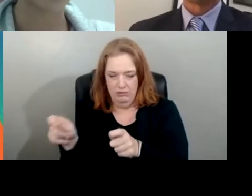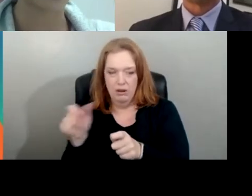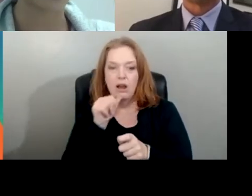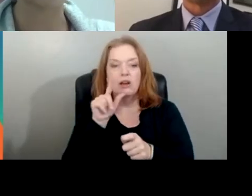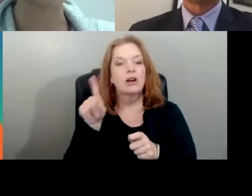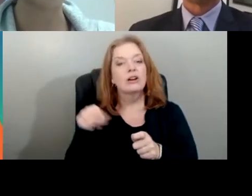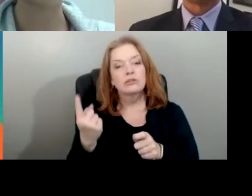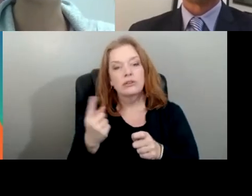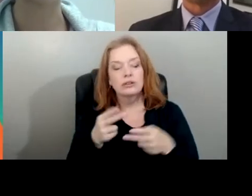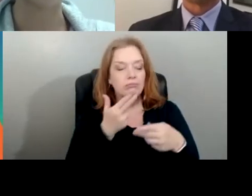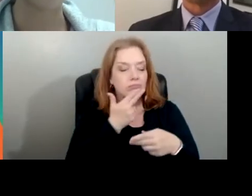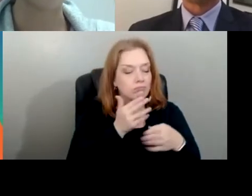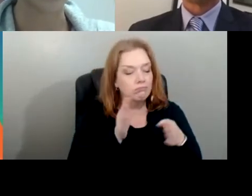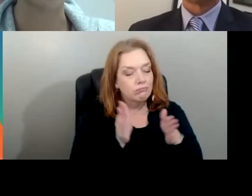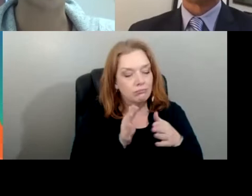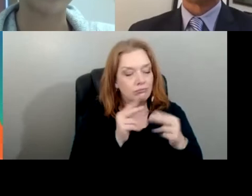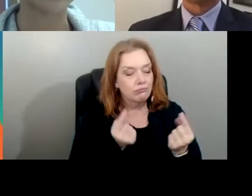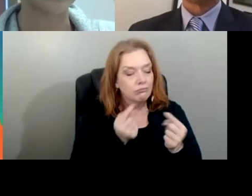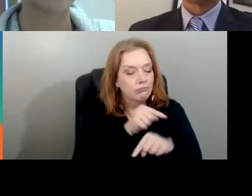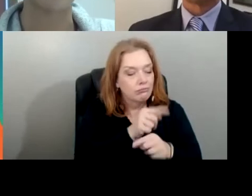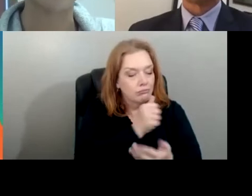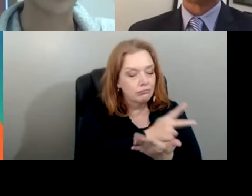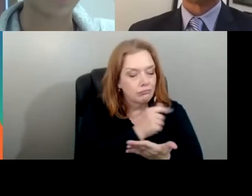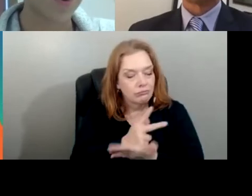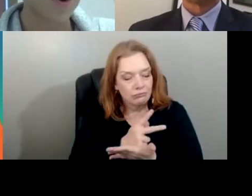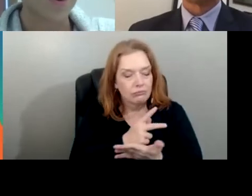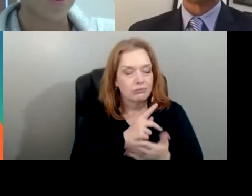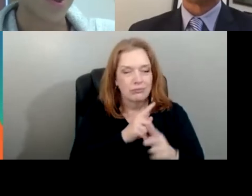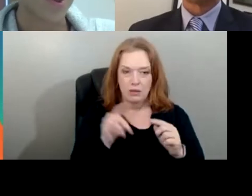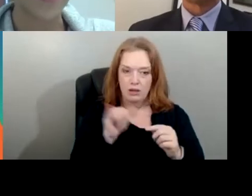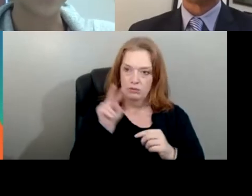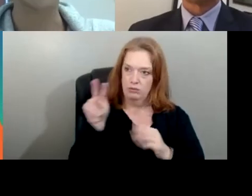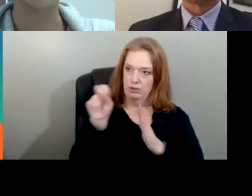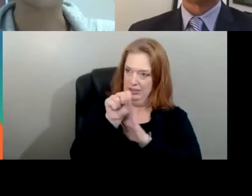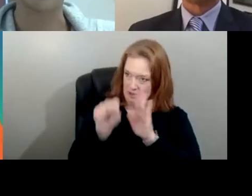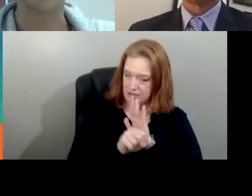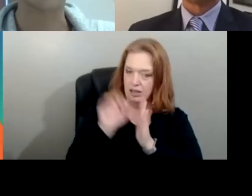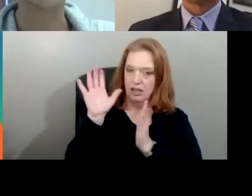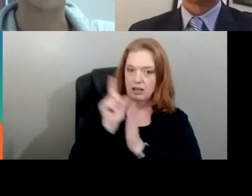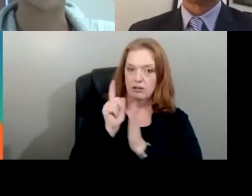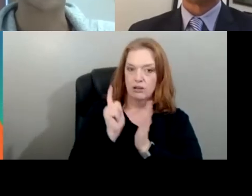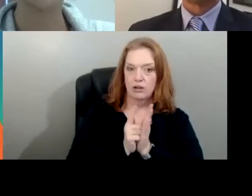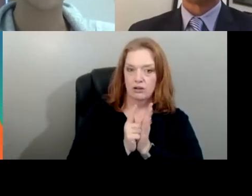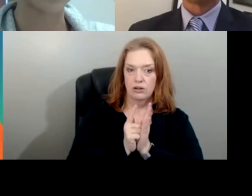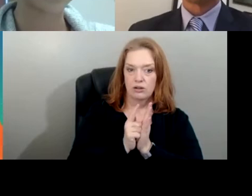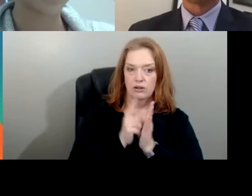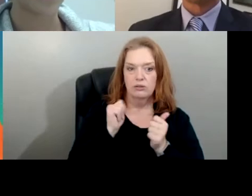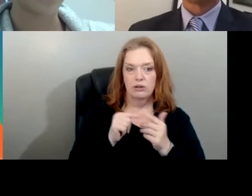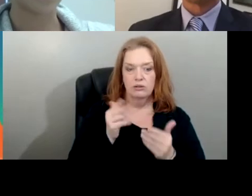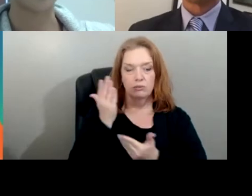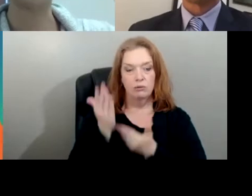cross-deputizing, but looking at the legislation of the state of Idaho and trying to propose